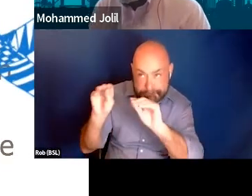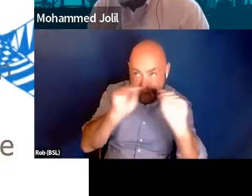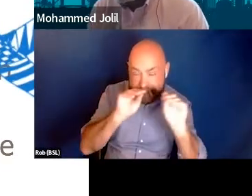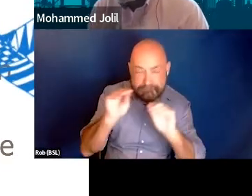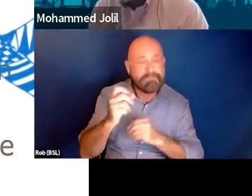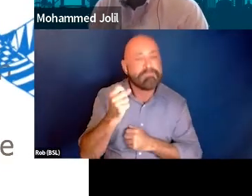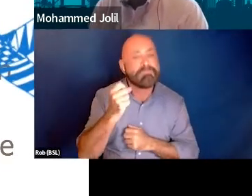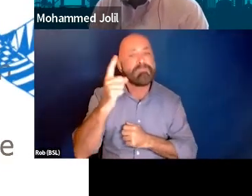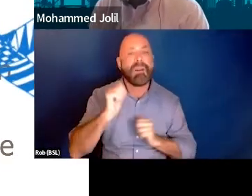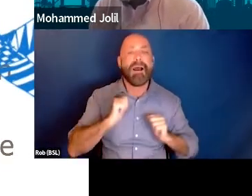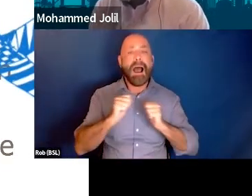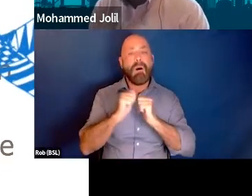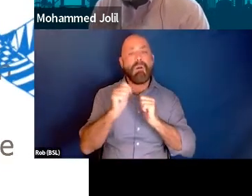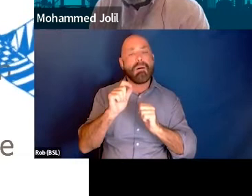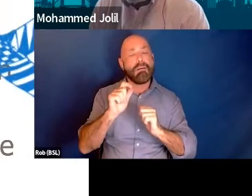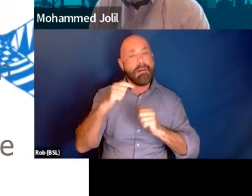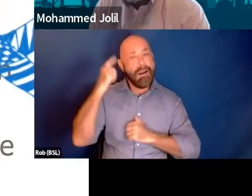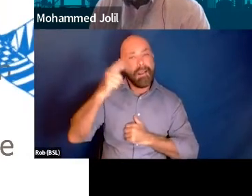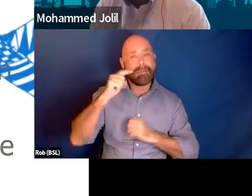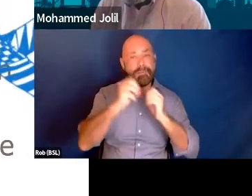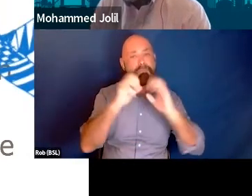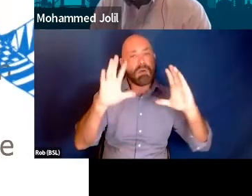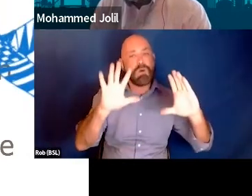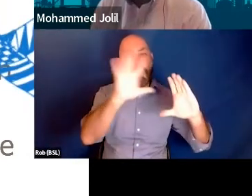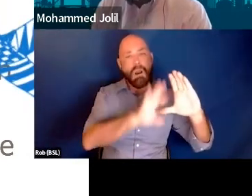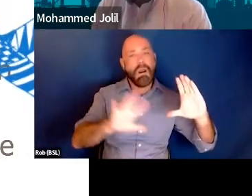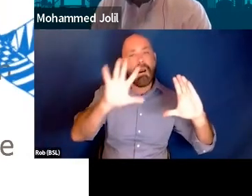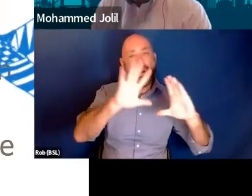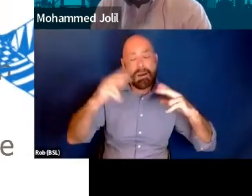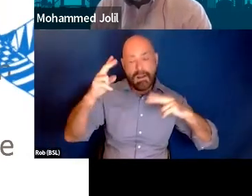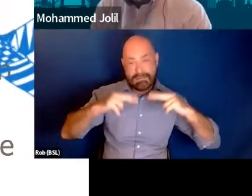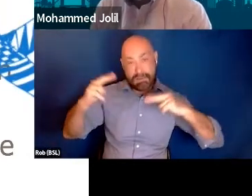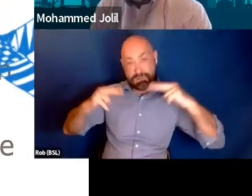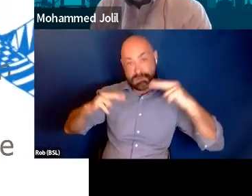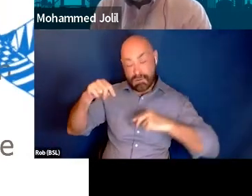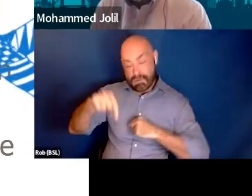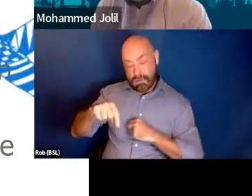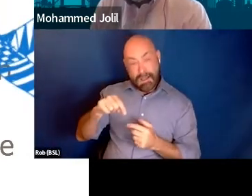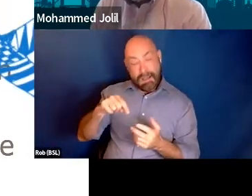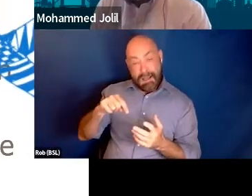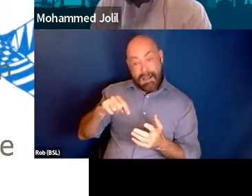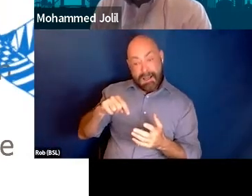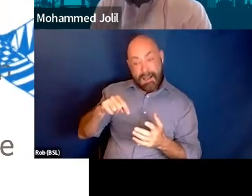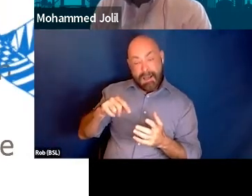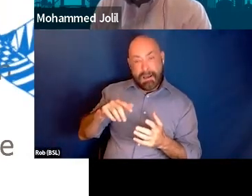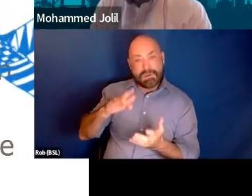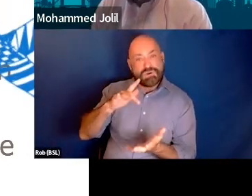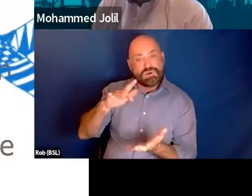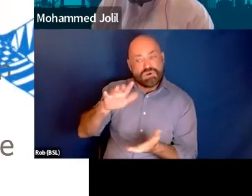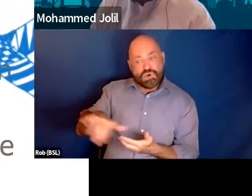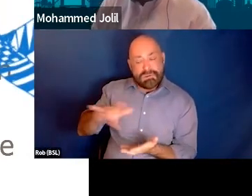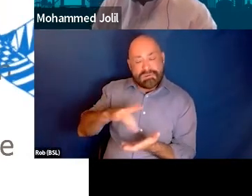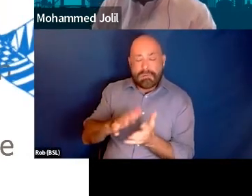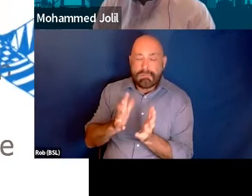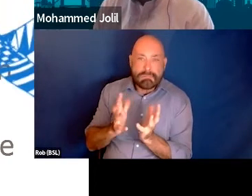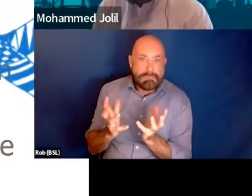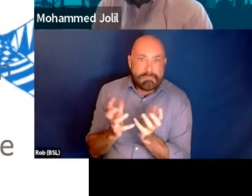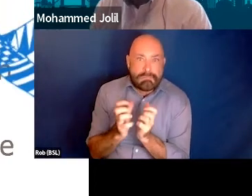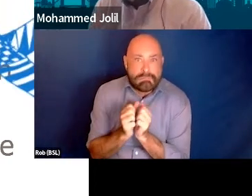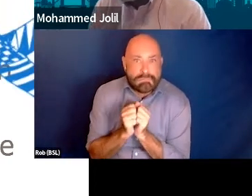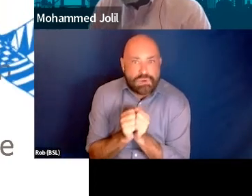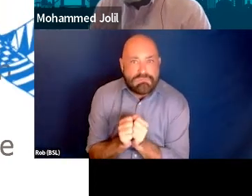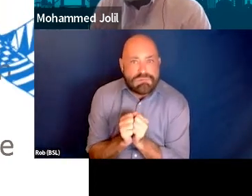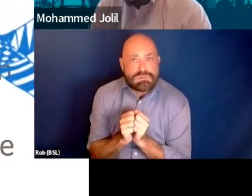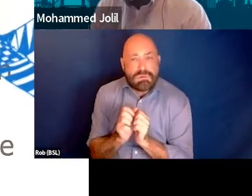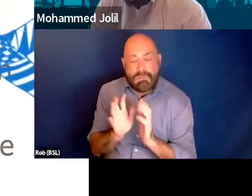Hamlets, our children's centres are very, very much cherished by the community, and you start to meddle with